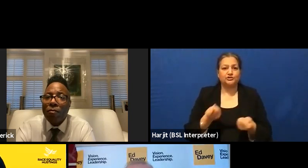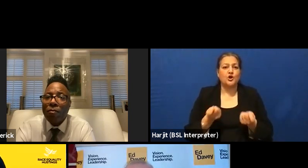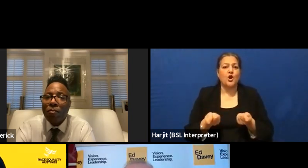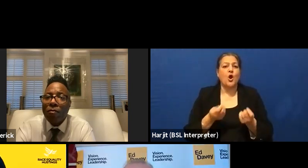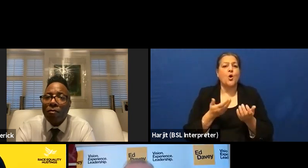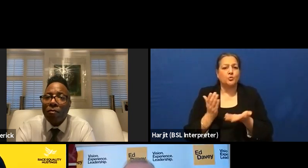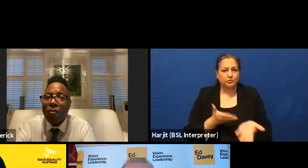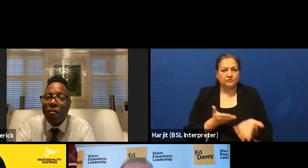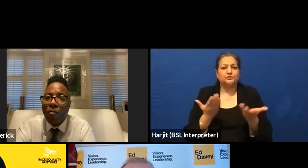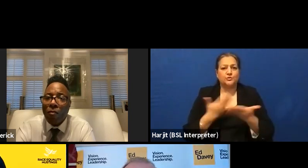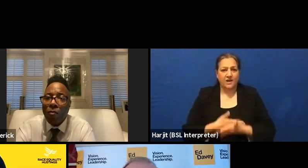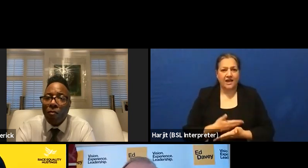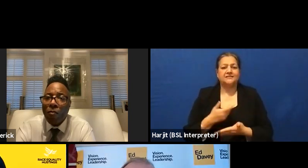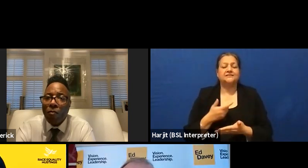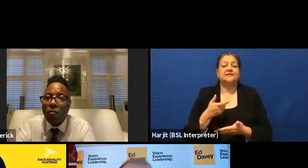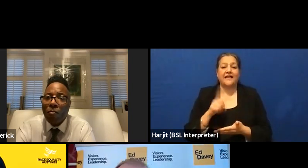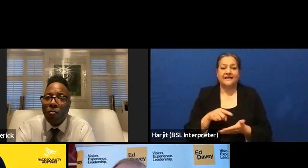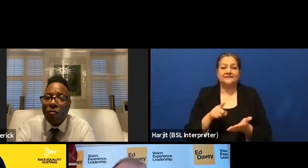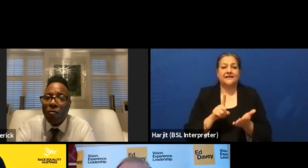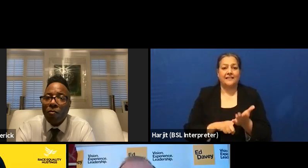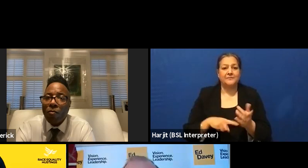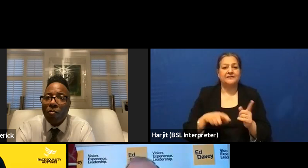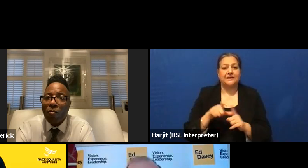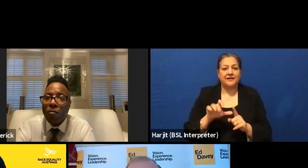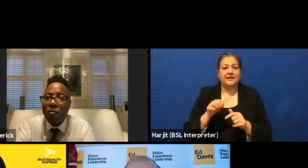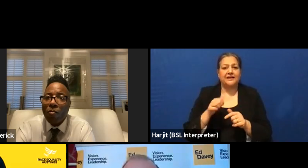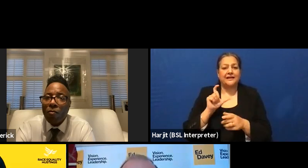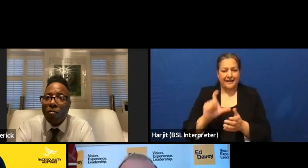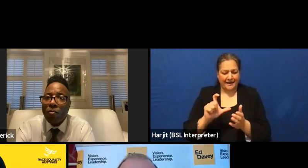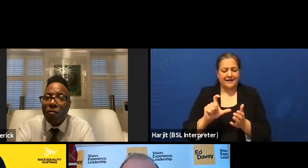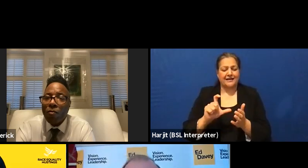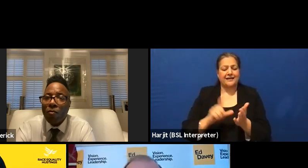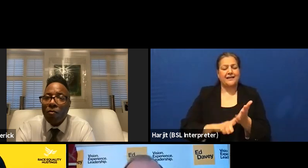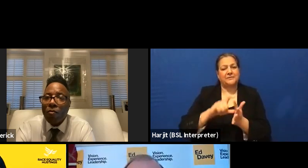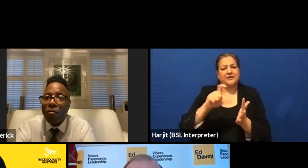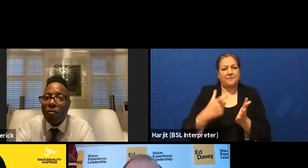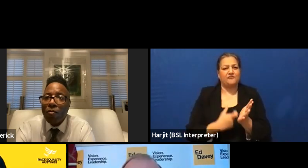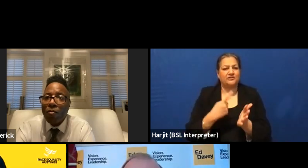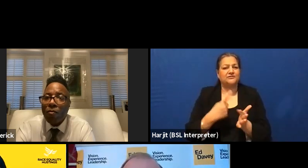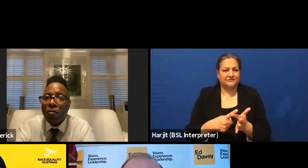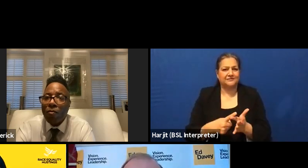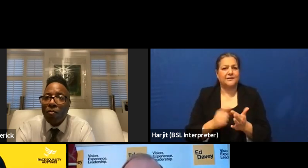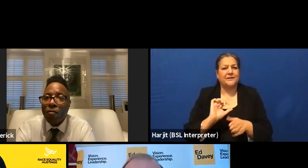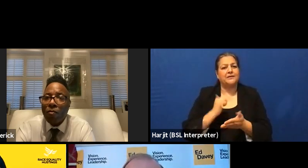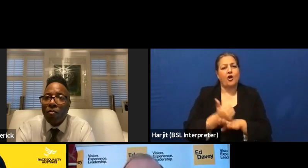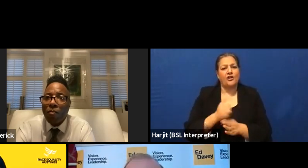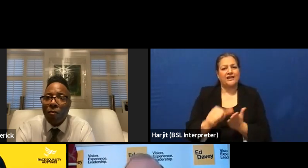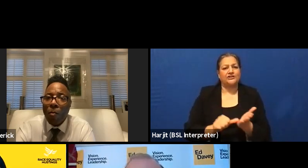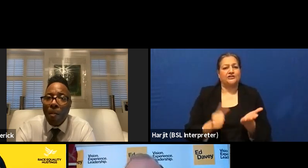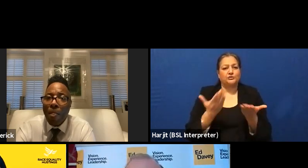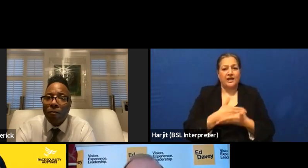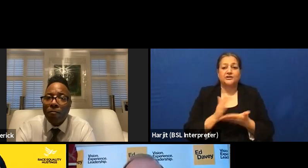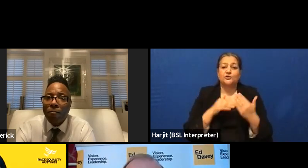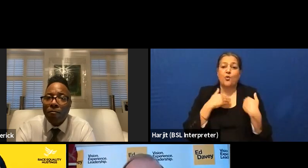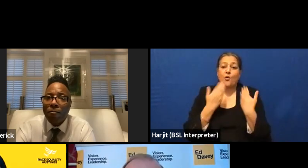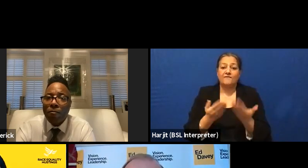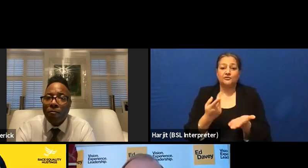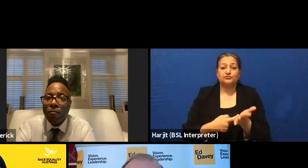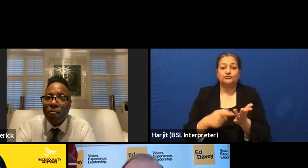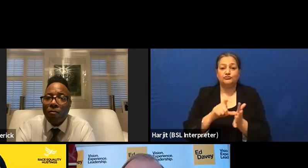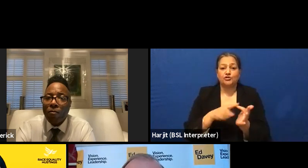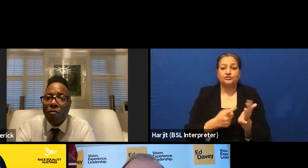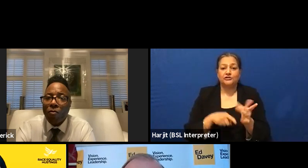And obviously, Liberal Democrats Campaign for Racial Equality have put this on the agenda tonight. Over to you for the final